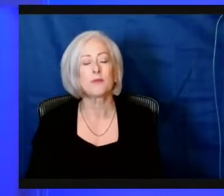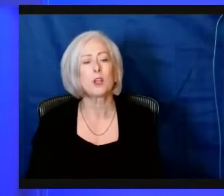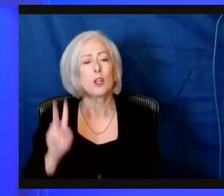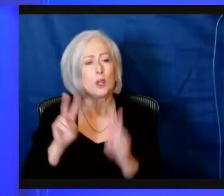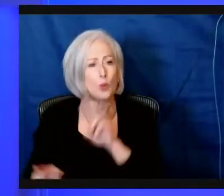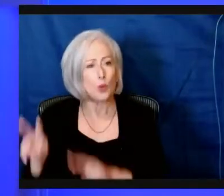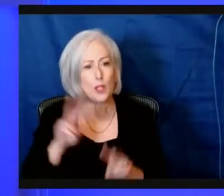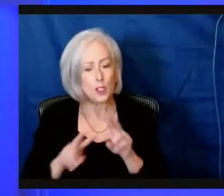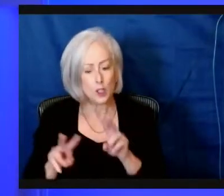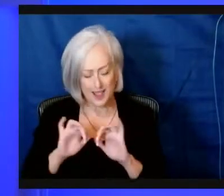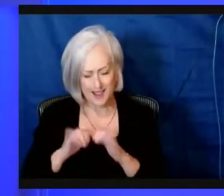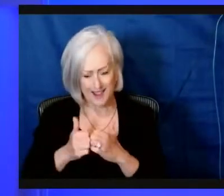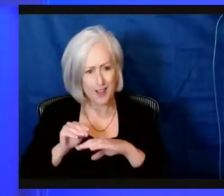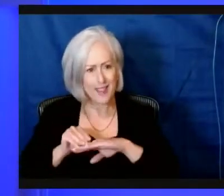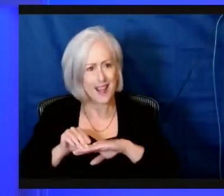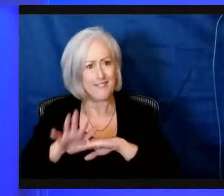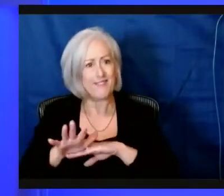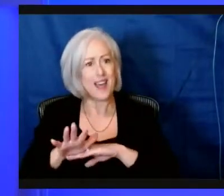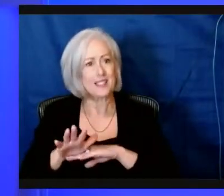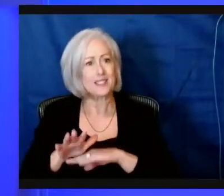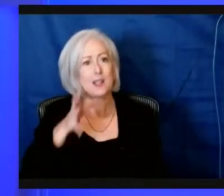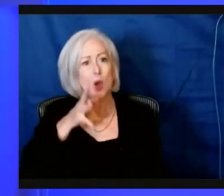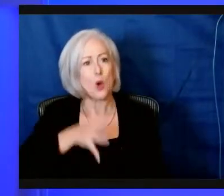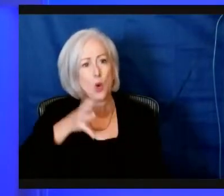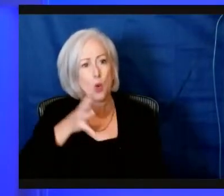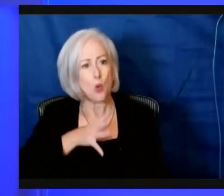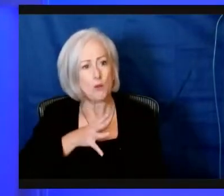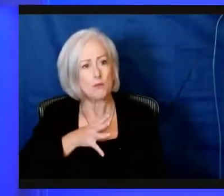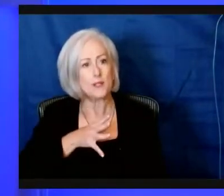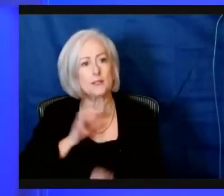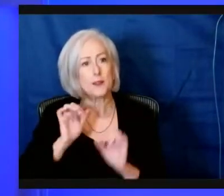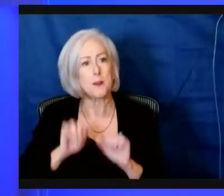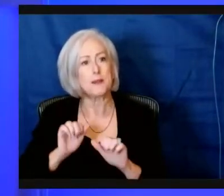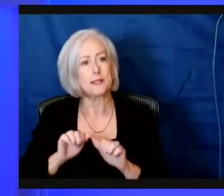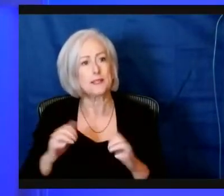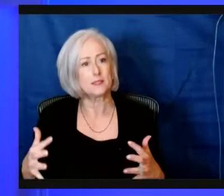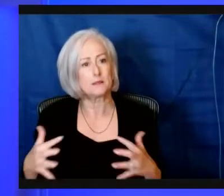reproductive system, and looking at the ability of the